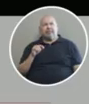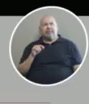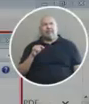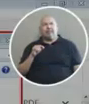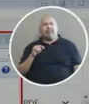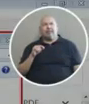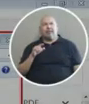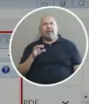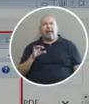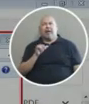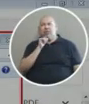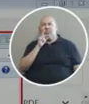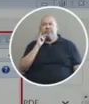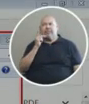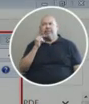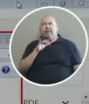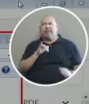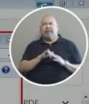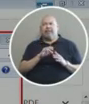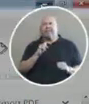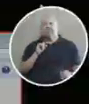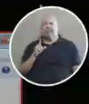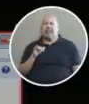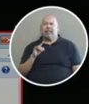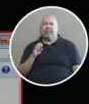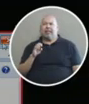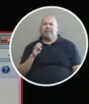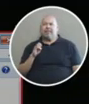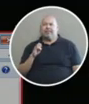the folder, so I don't see any of the slides.